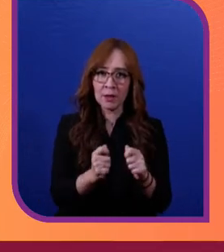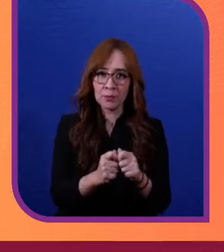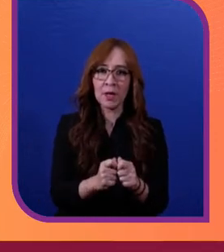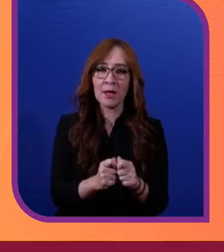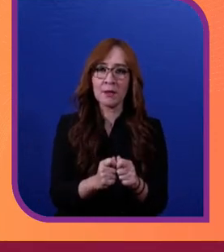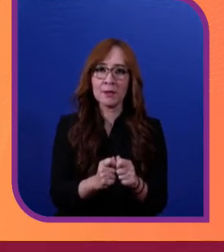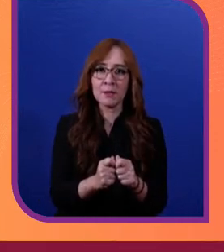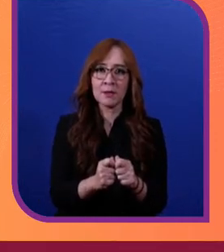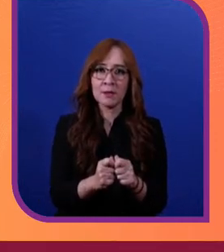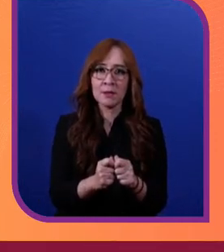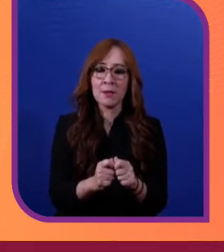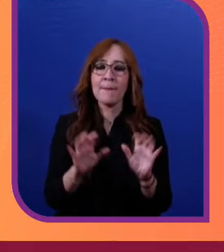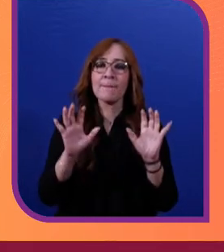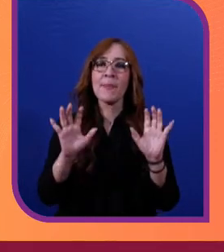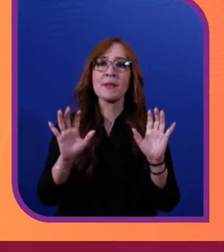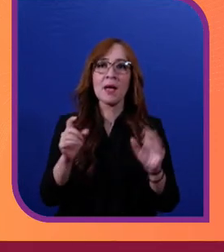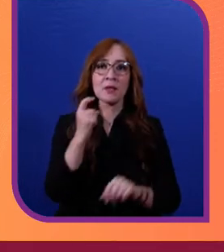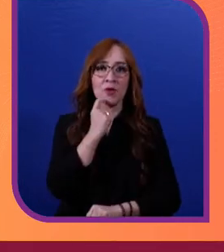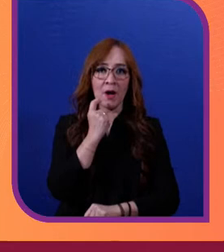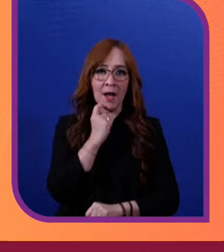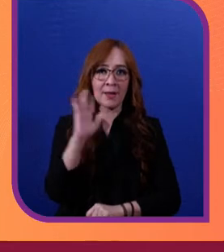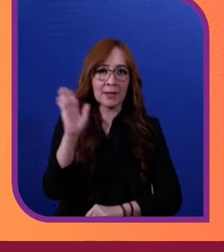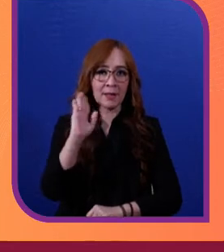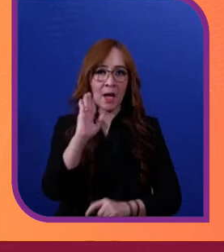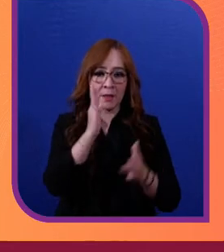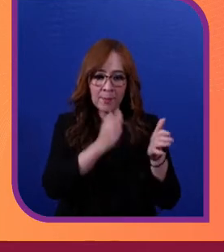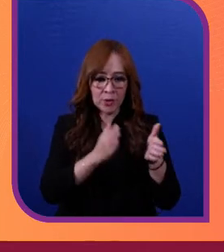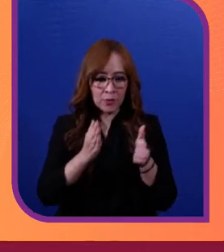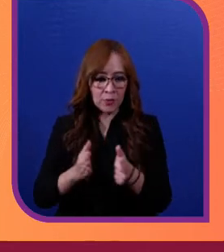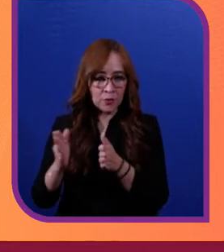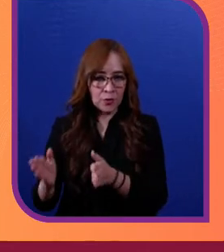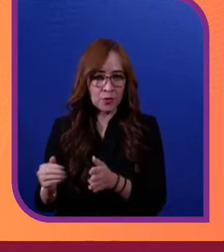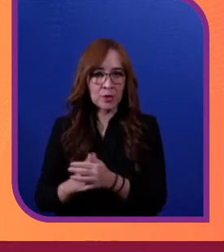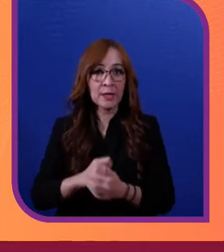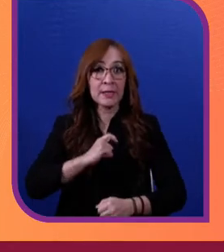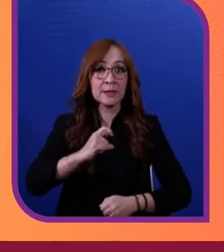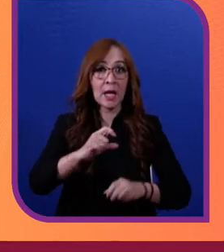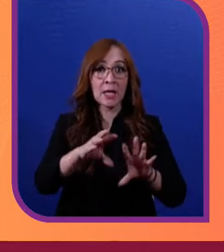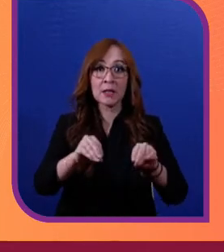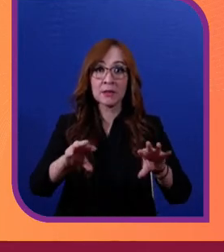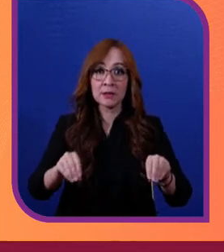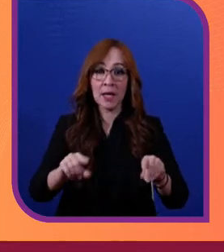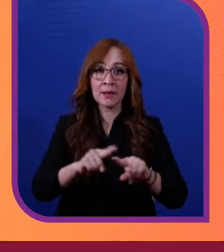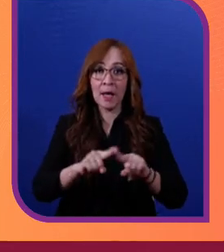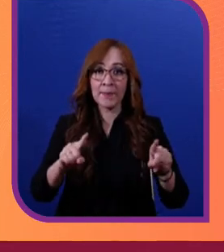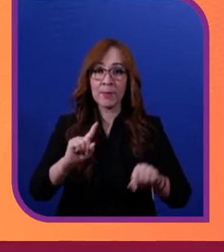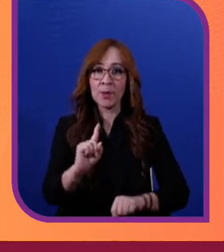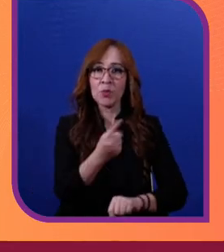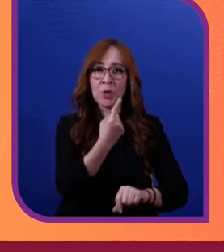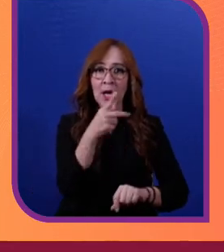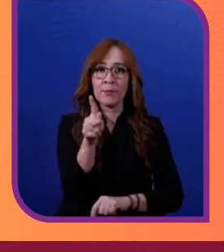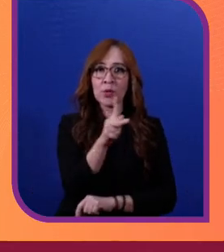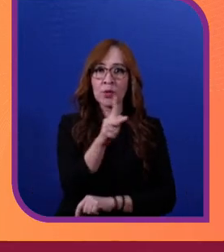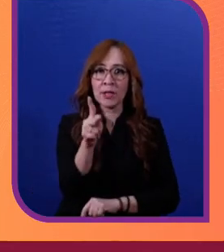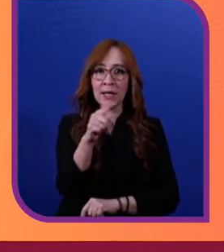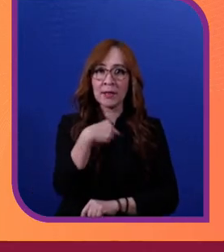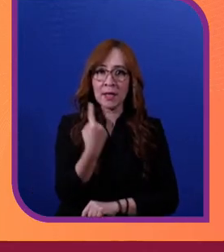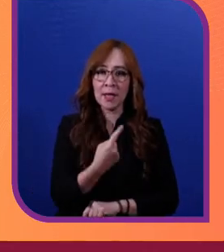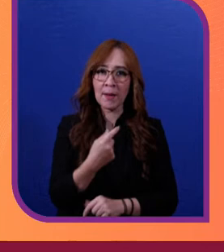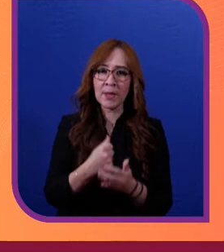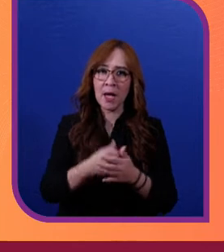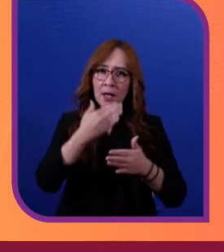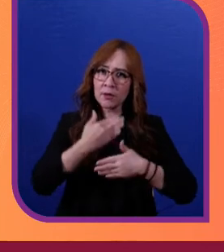the Framework betul so efek the projects in place and will continue to expand to more sectors and more different